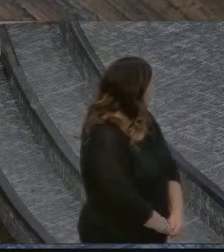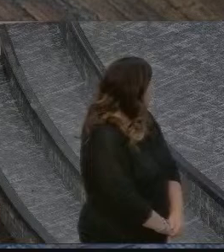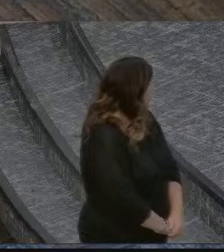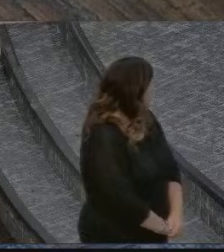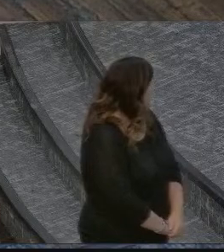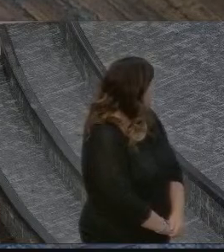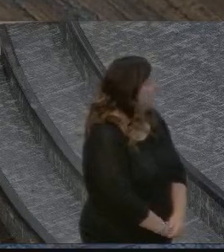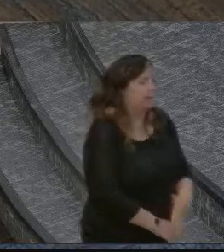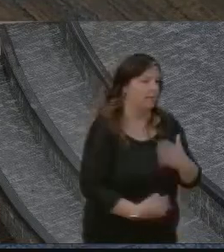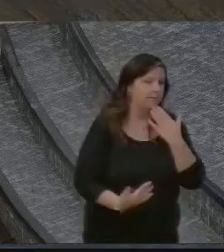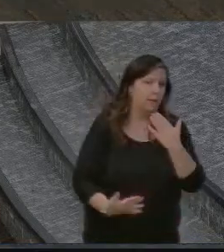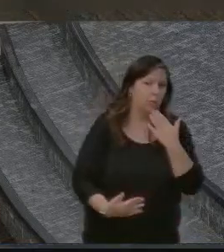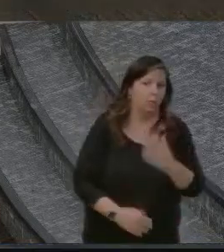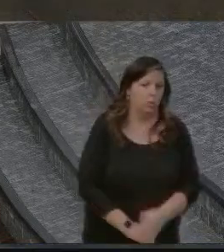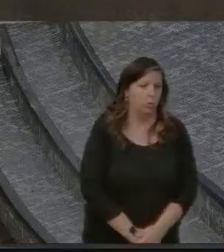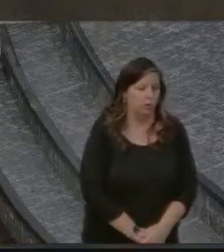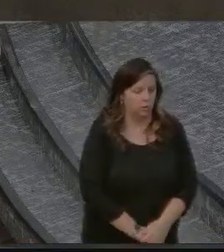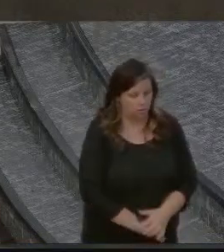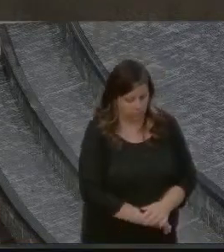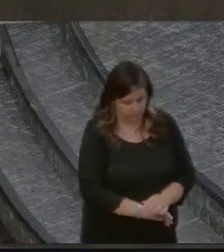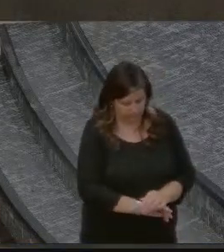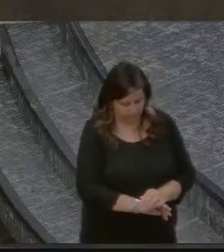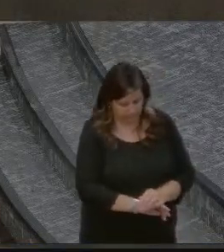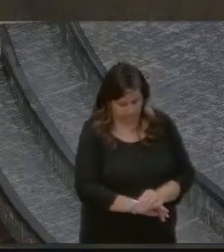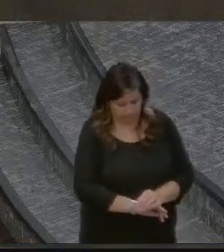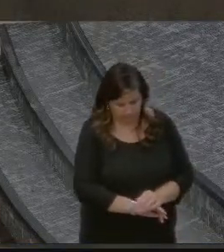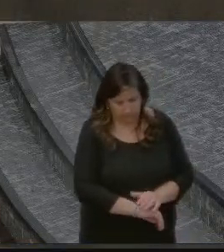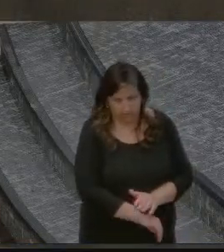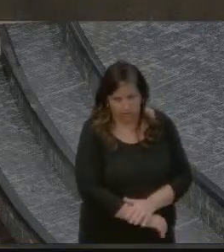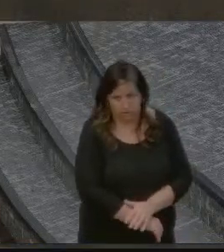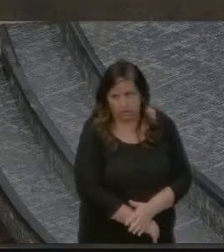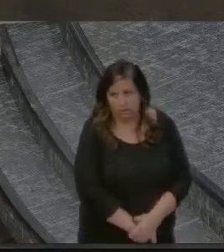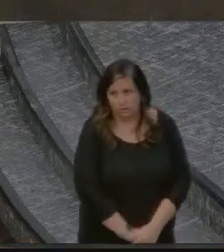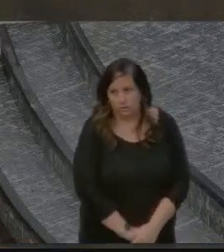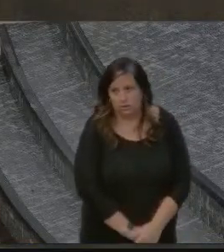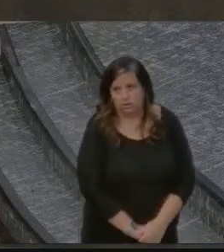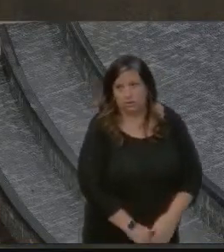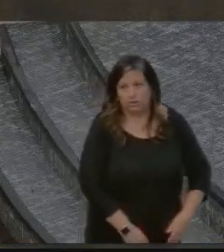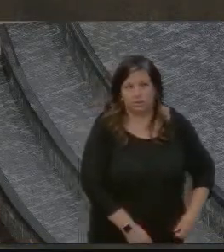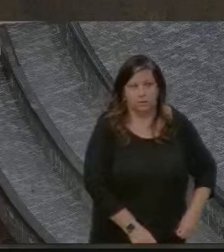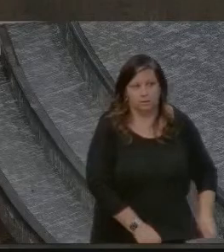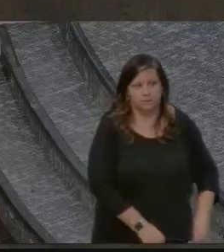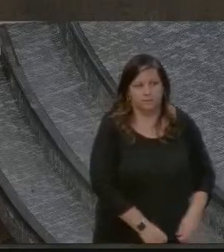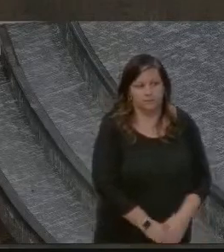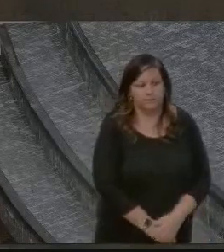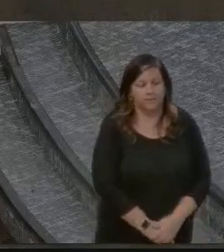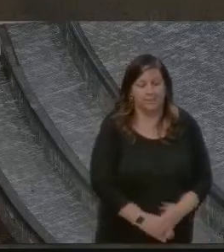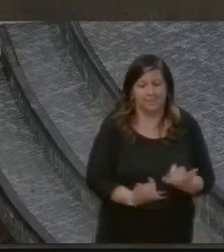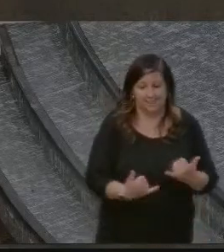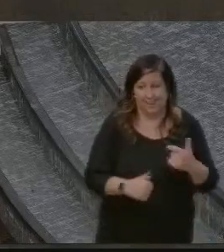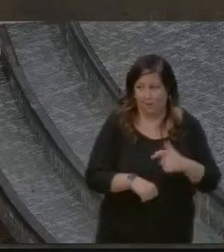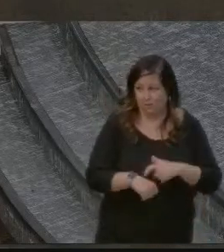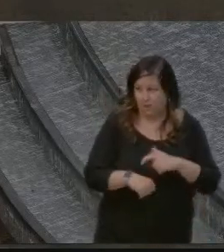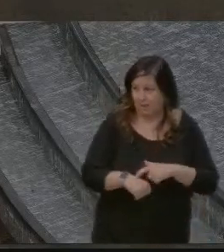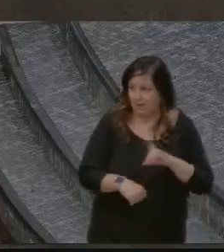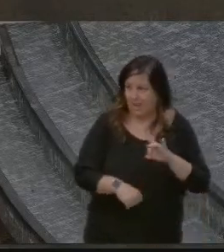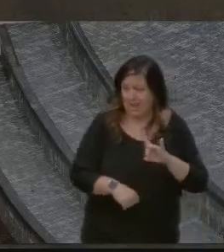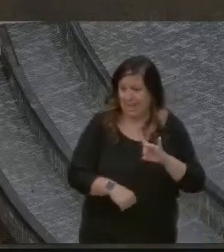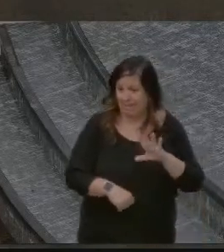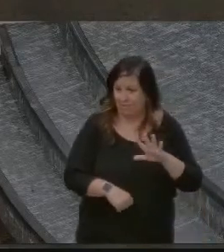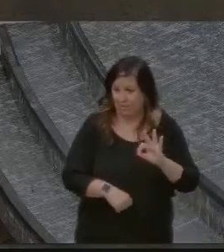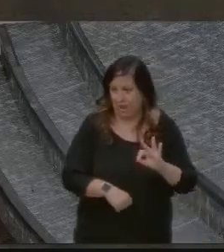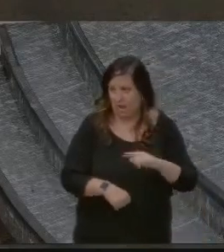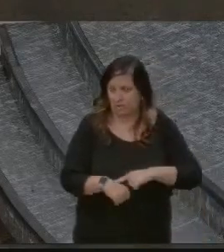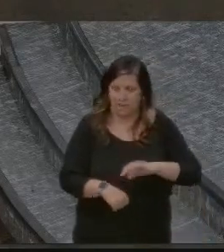Thank you. Thank you very much. That was awesome. Thank you. Thank you. Thank you. It is 8:59, so 9